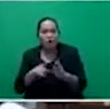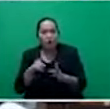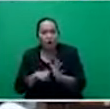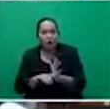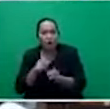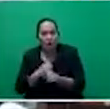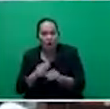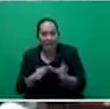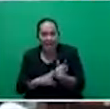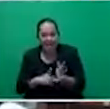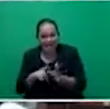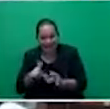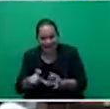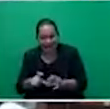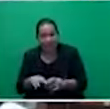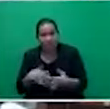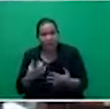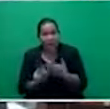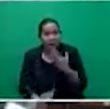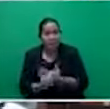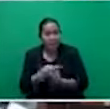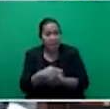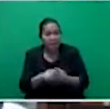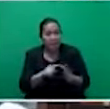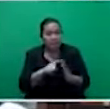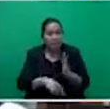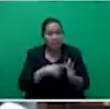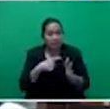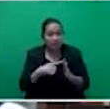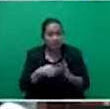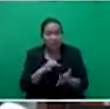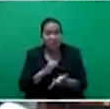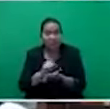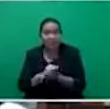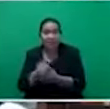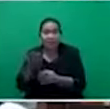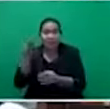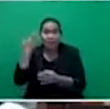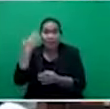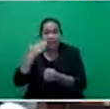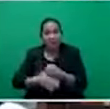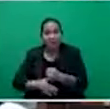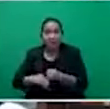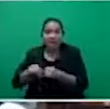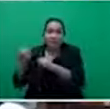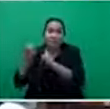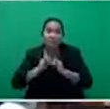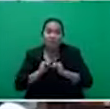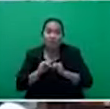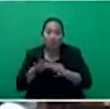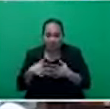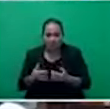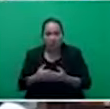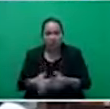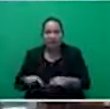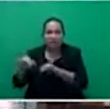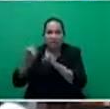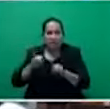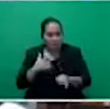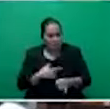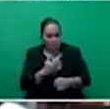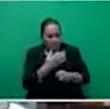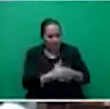50%. So Sri Lanka, with certain products, they used to never import it. They started importing it because they could not have enough food themselves to